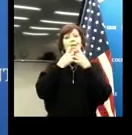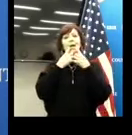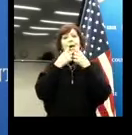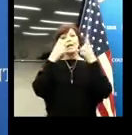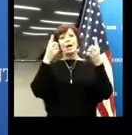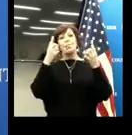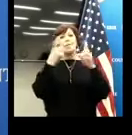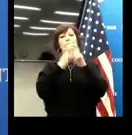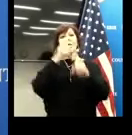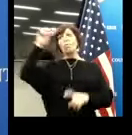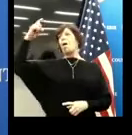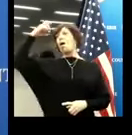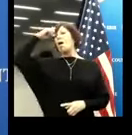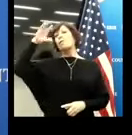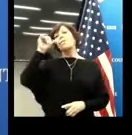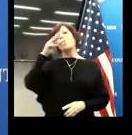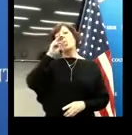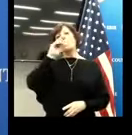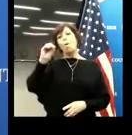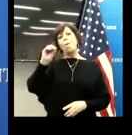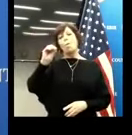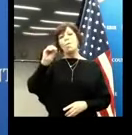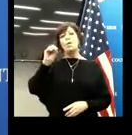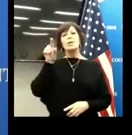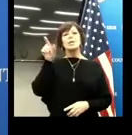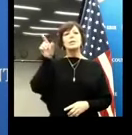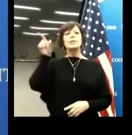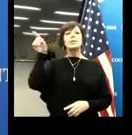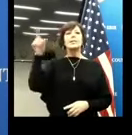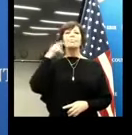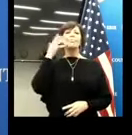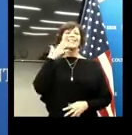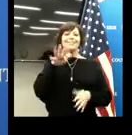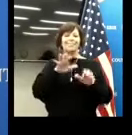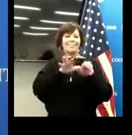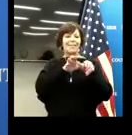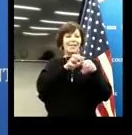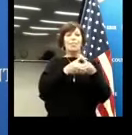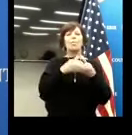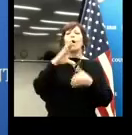the governor of the cluster zones.